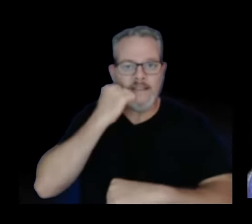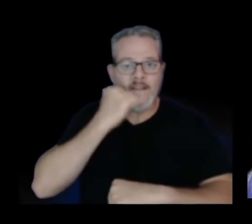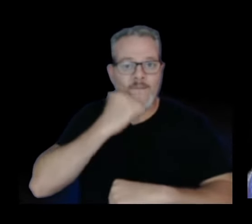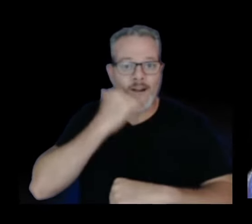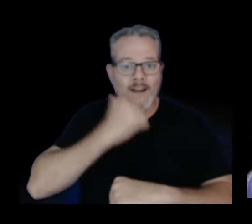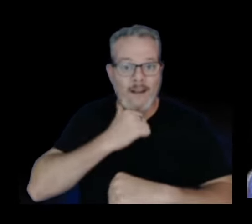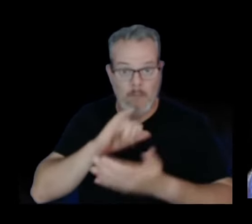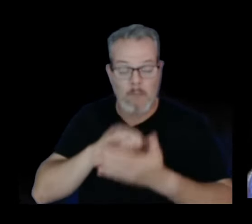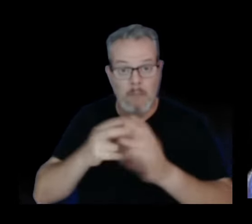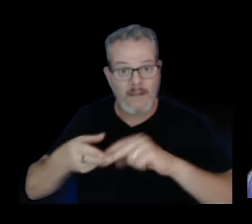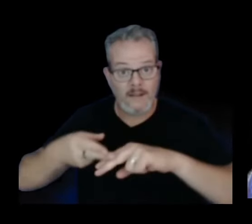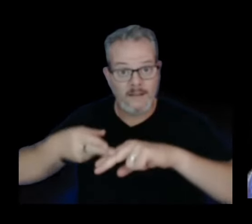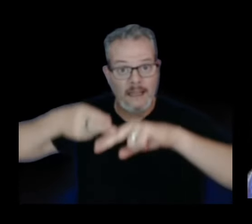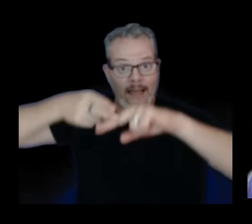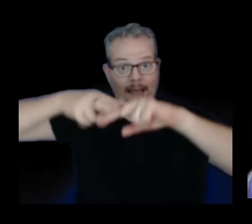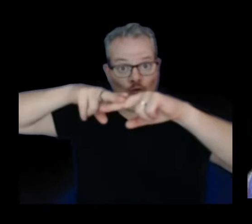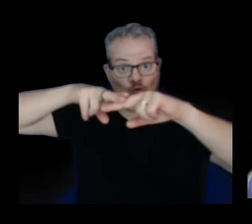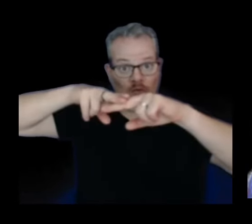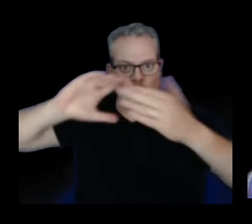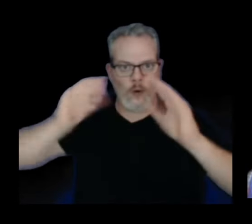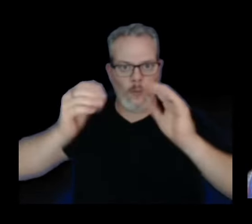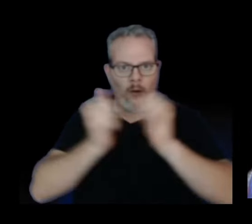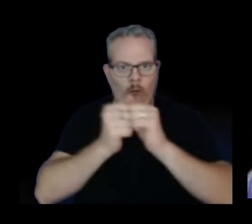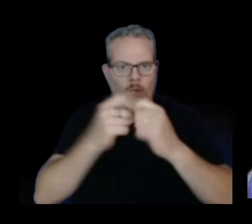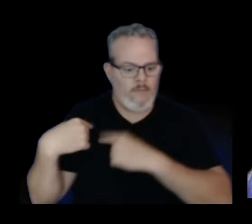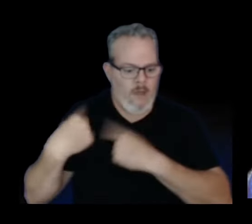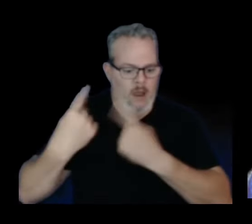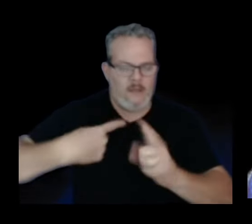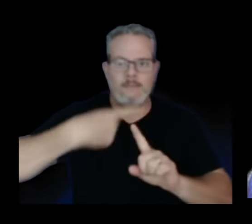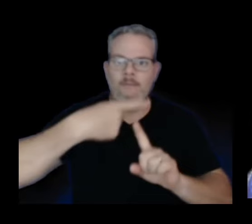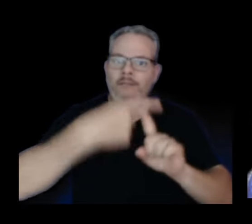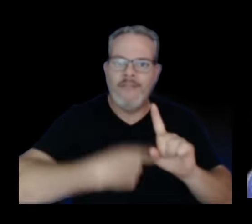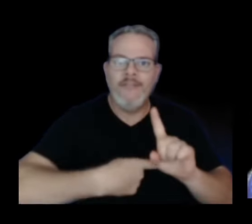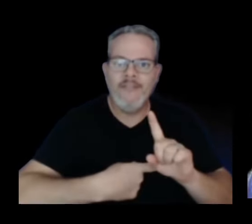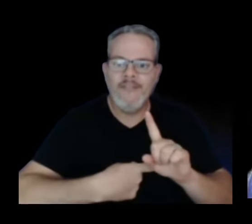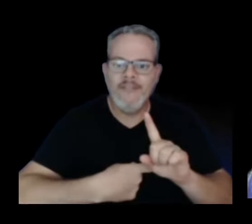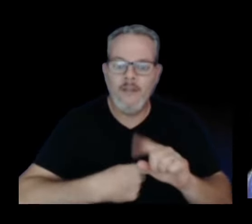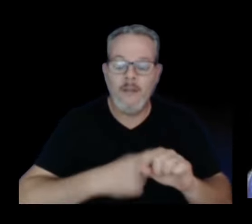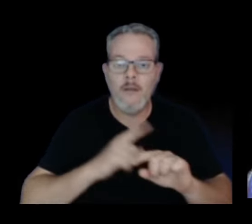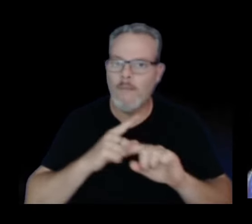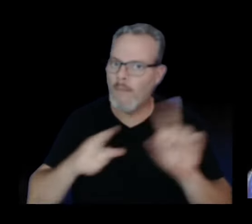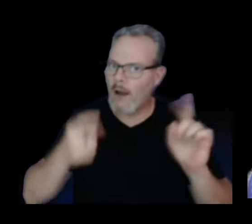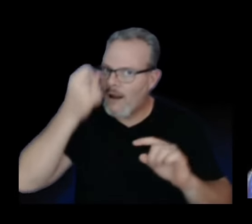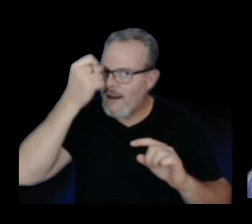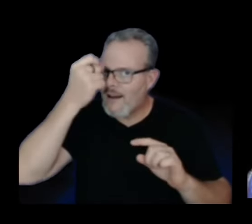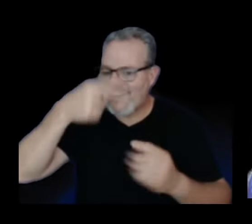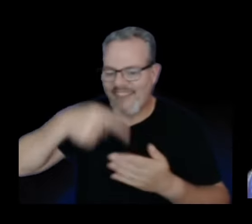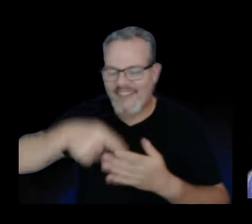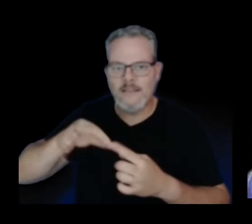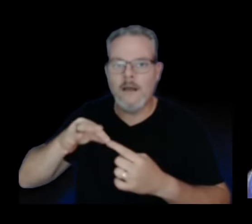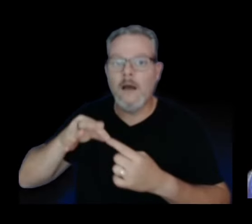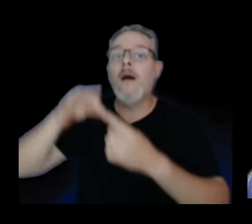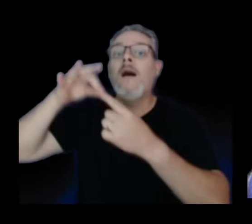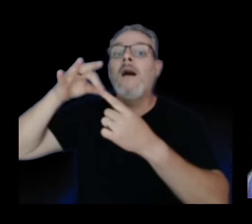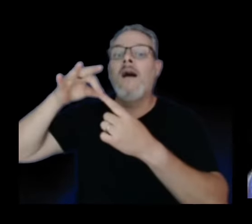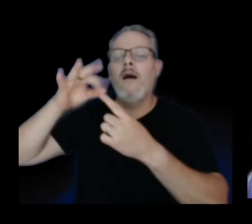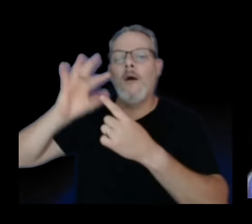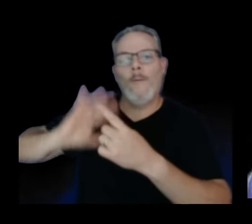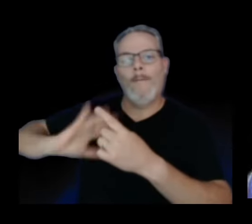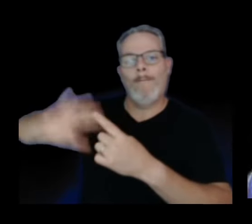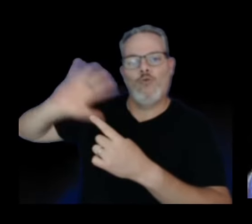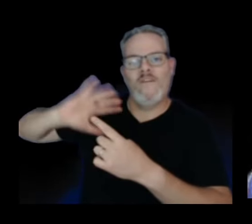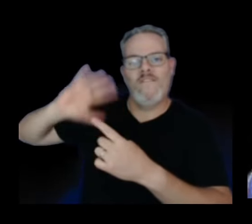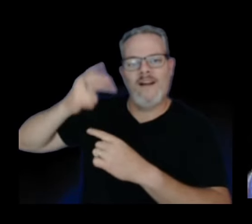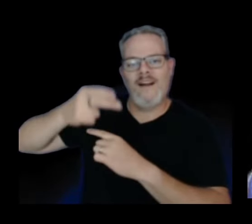increase over what we've seen over much of the past month. But this excludes the prior high of the